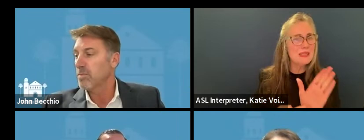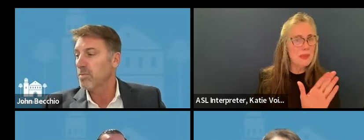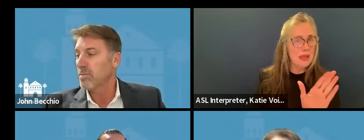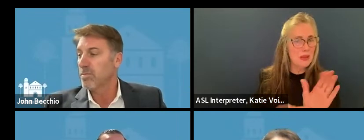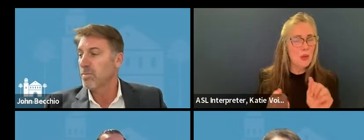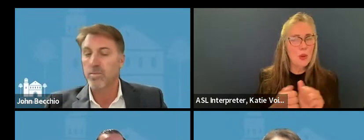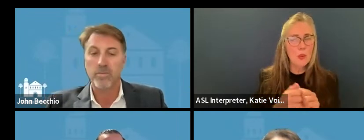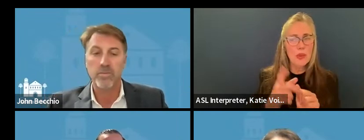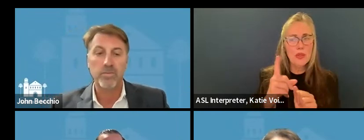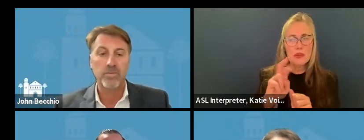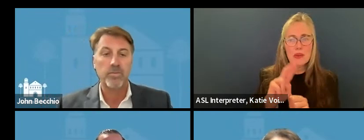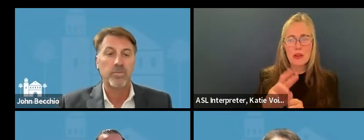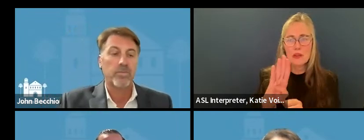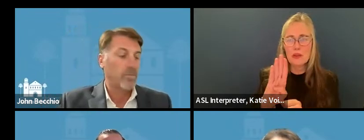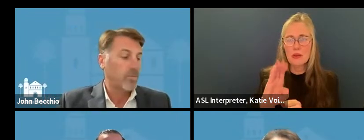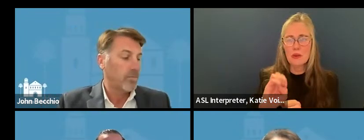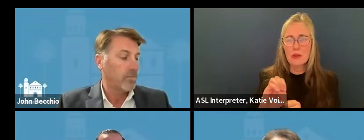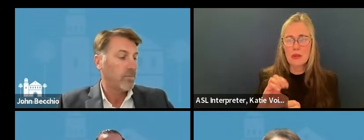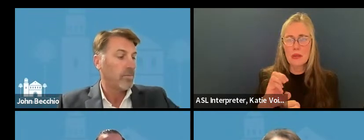Vecchio. Okay.